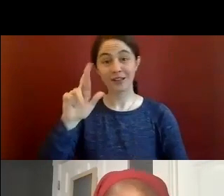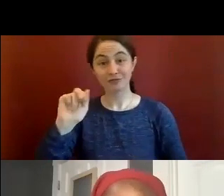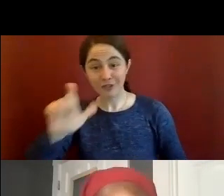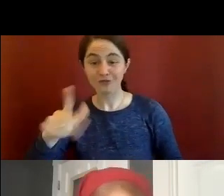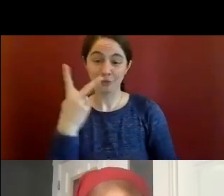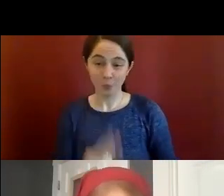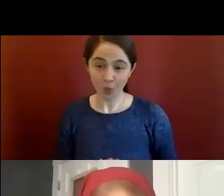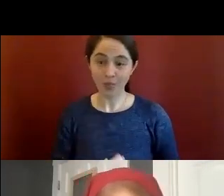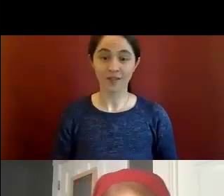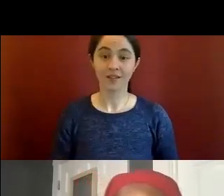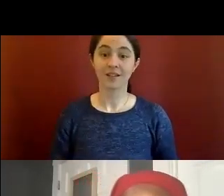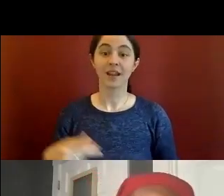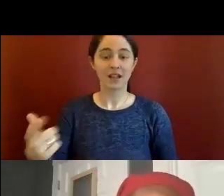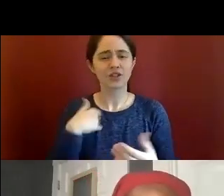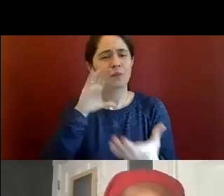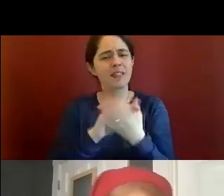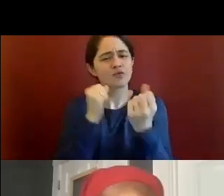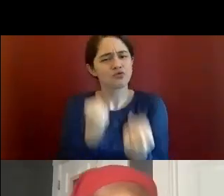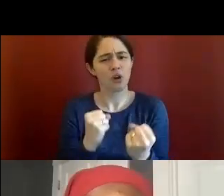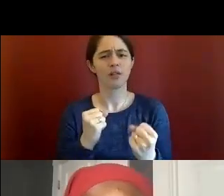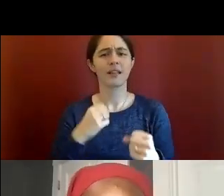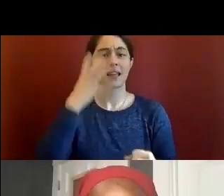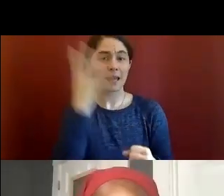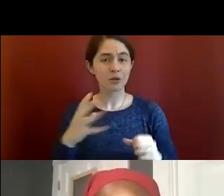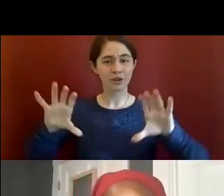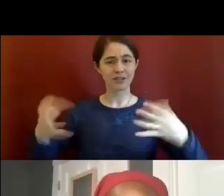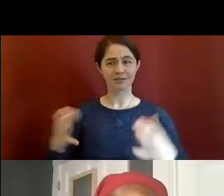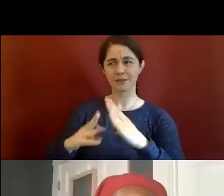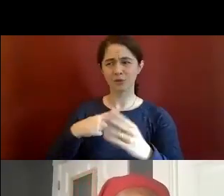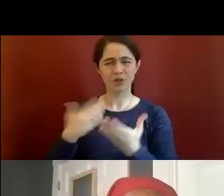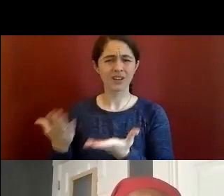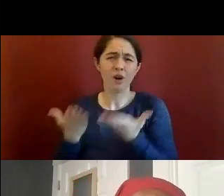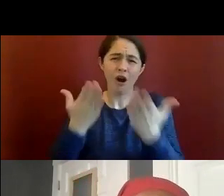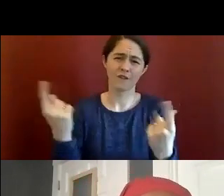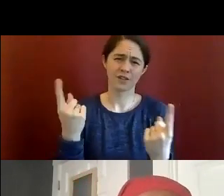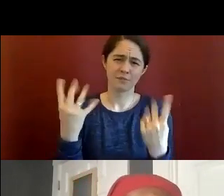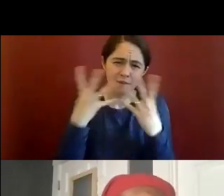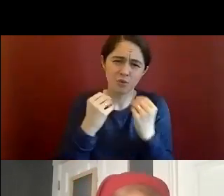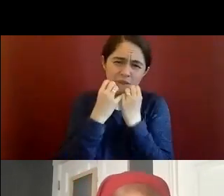families, what they bring to the city. Without further ado, please welcome Ms. Daphne Germain.